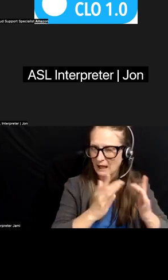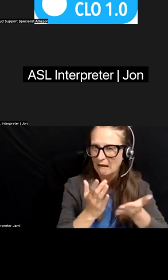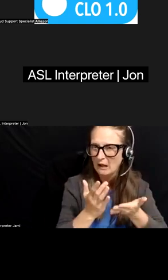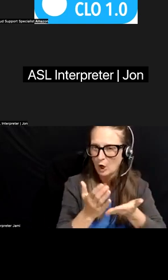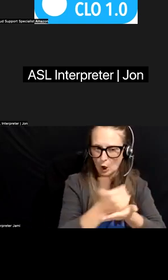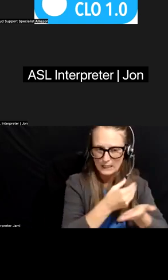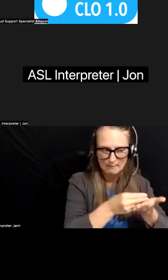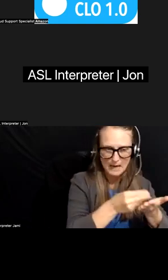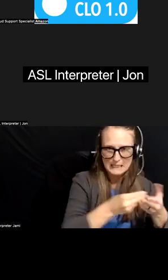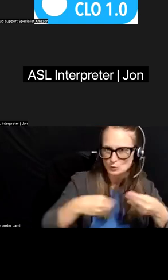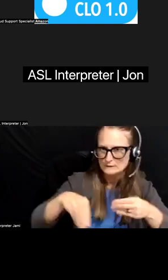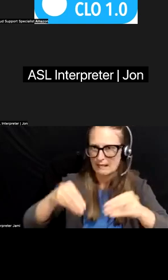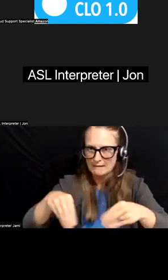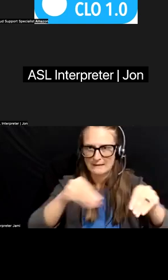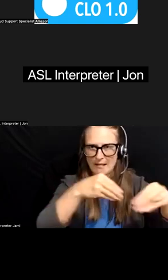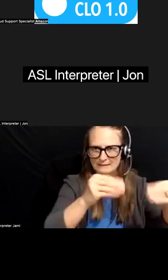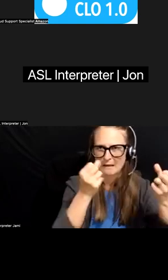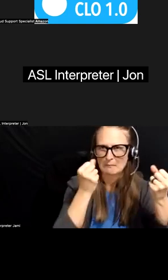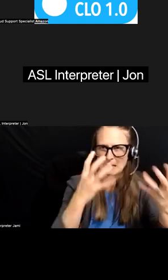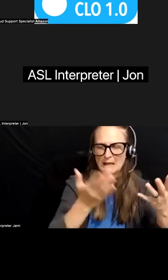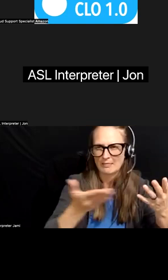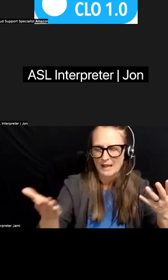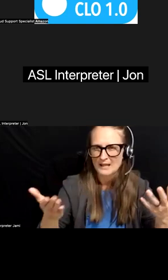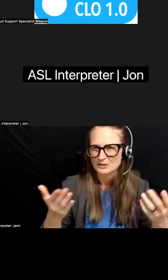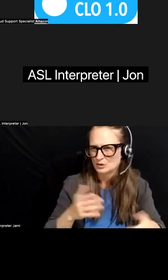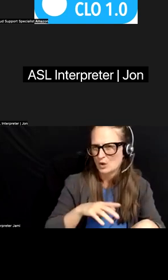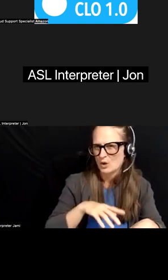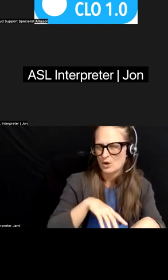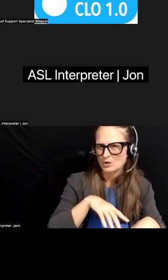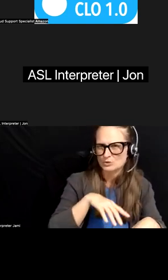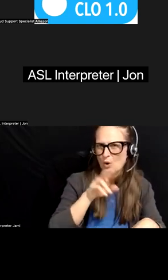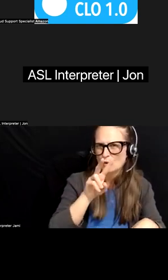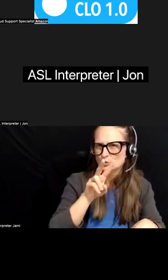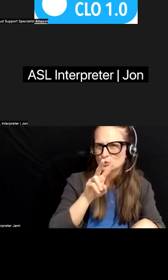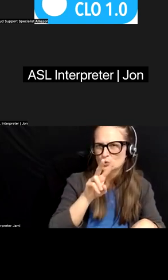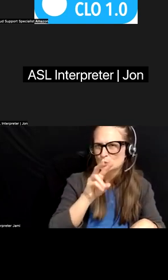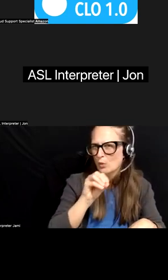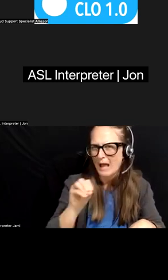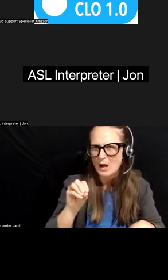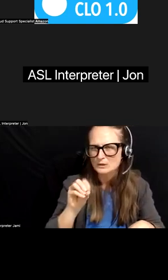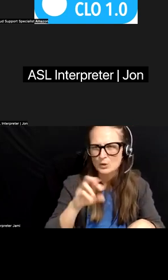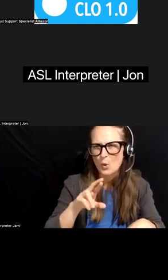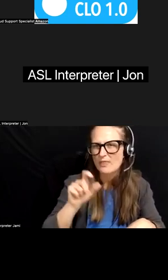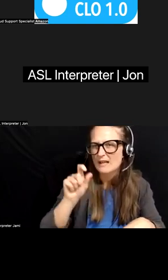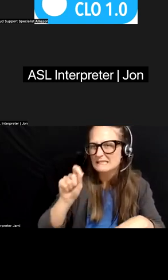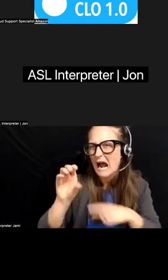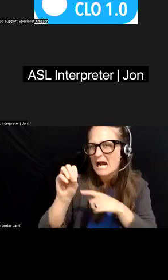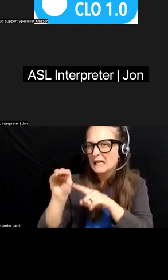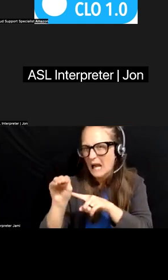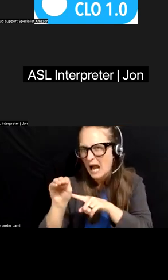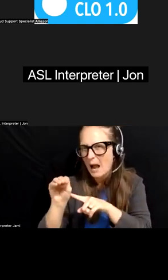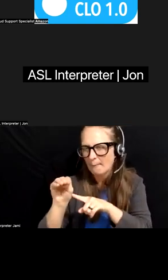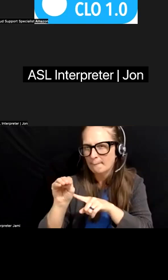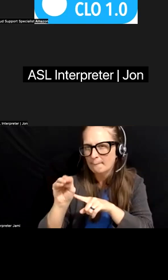stuff. So if you had in the 2000 or .com era, if you were the first company, there were lots of